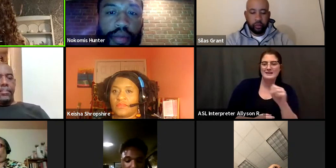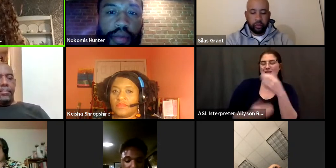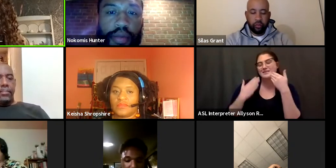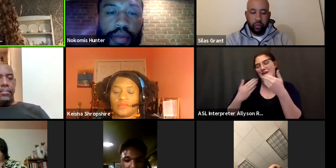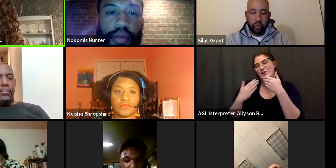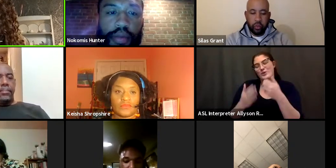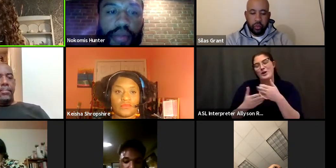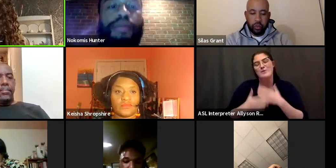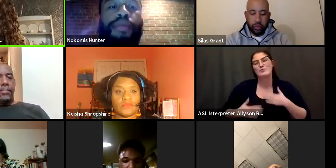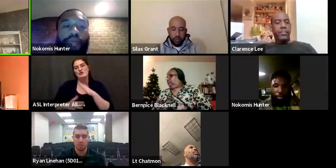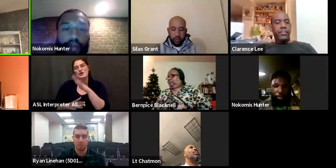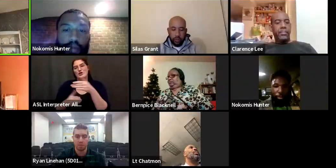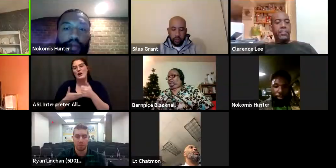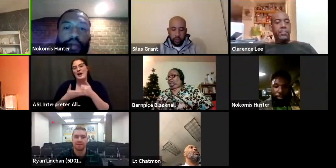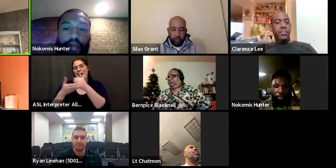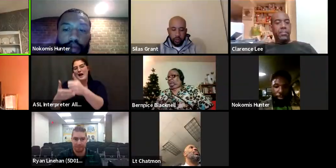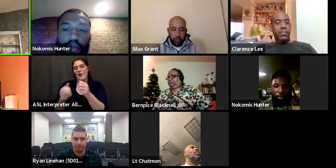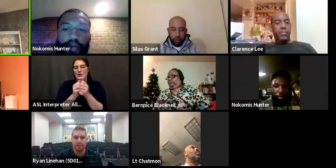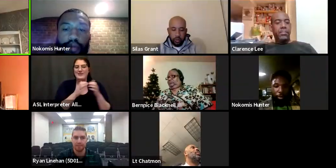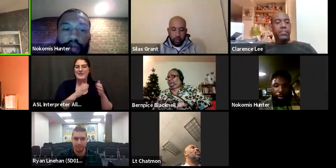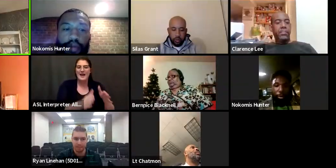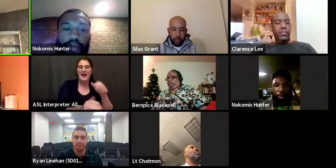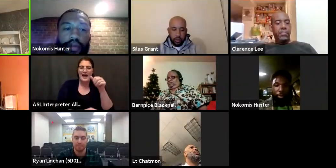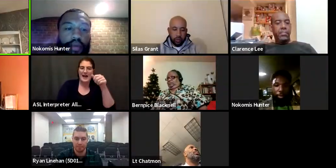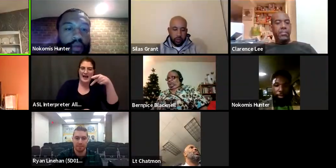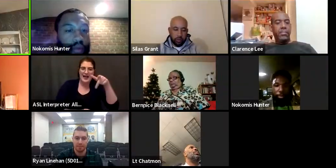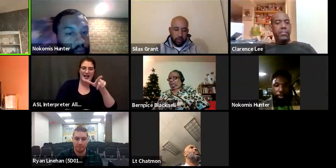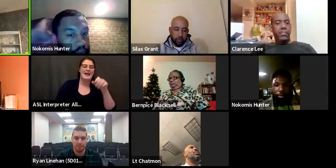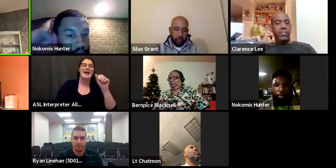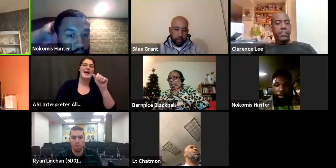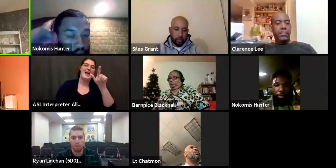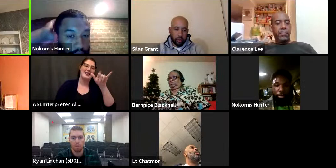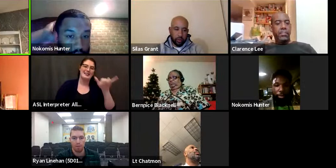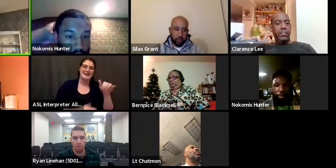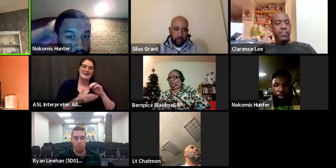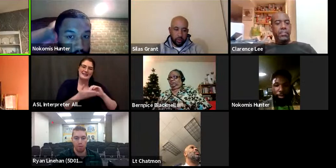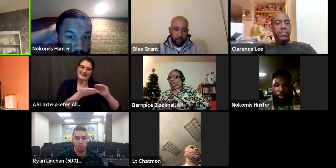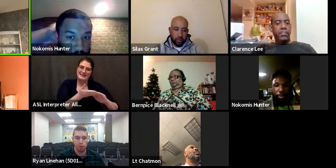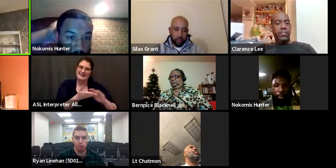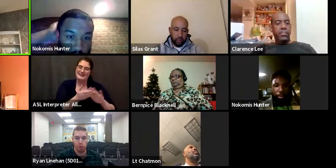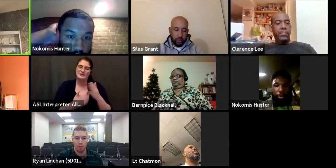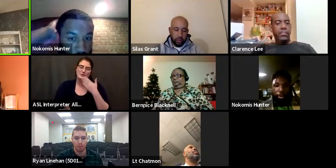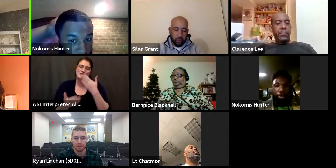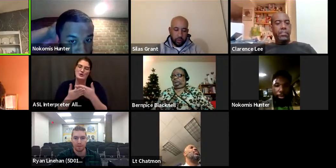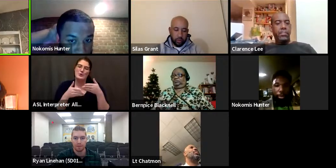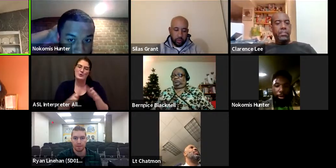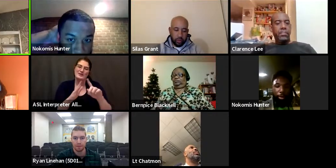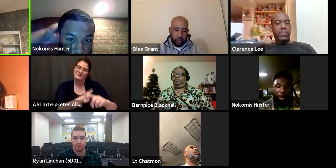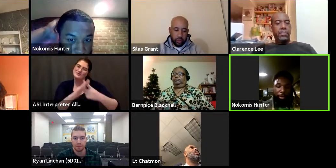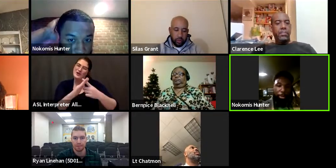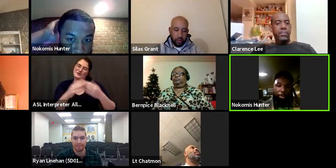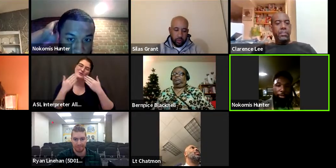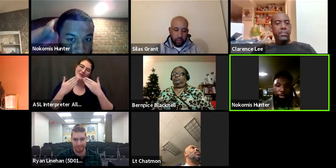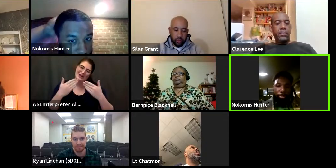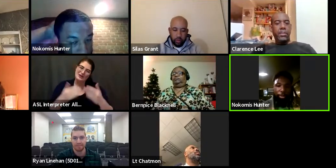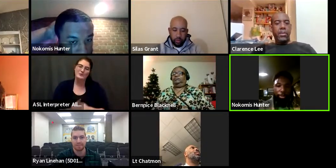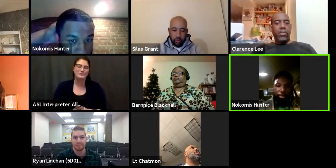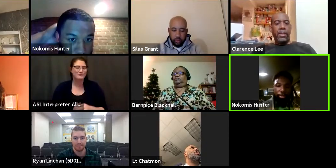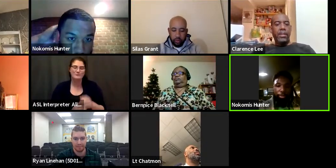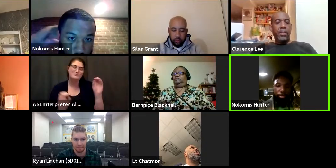cleaning on H Place. It was a good way to get started. So thank you. No problem. Thank